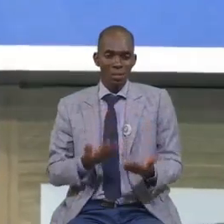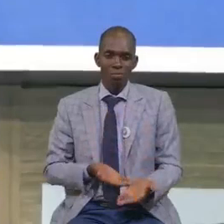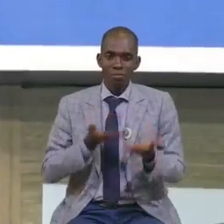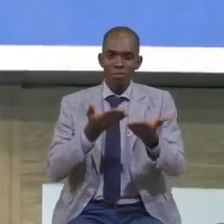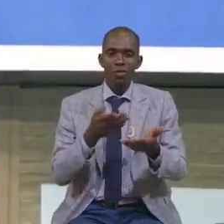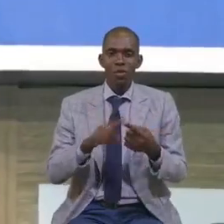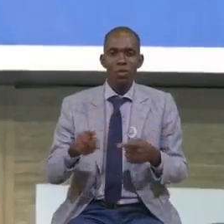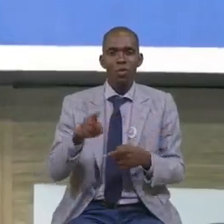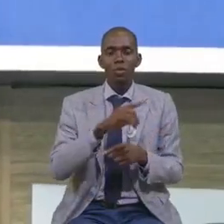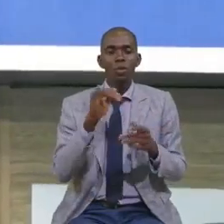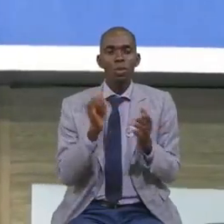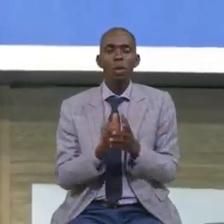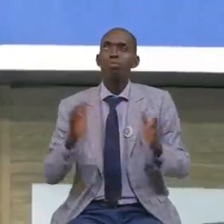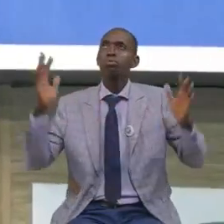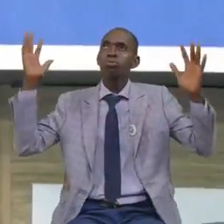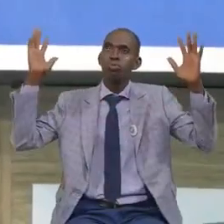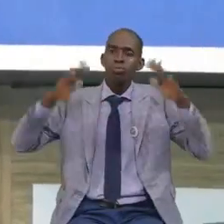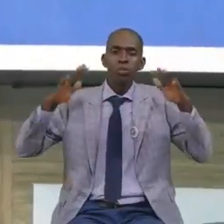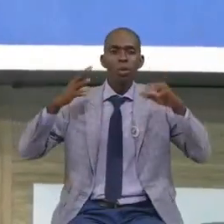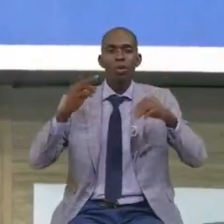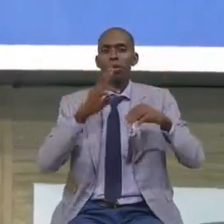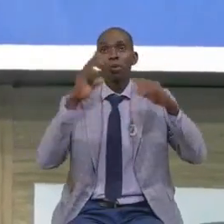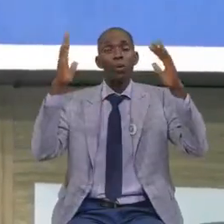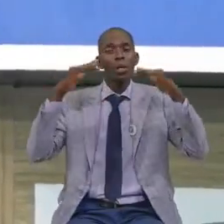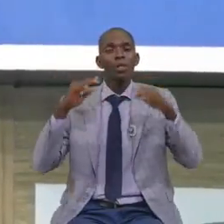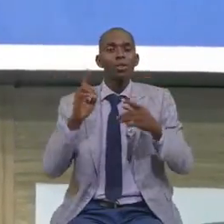of rain to